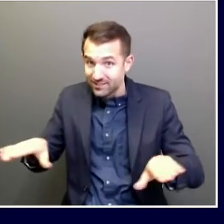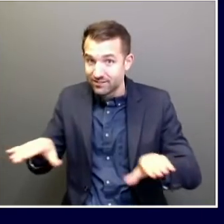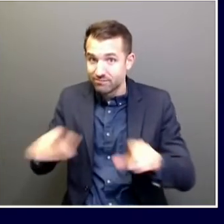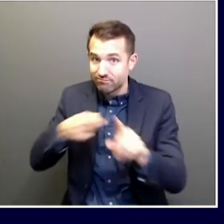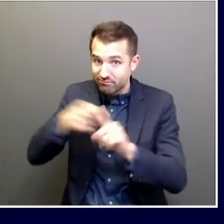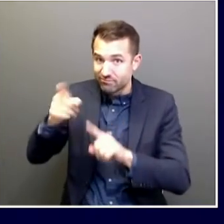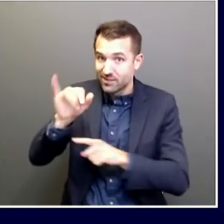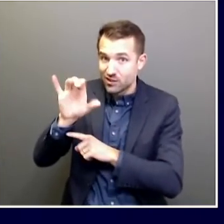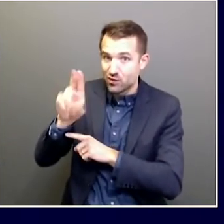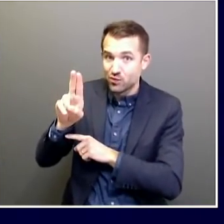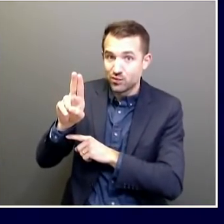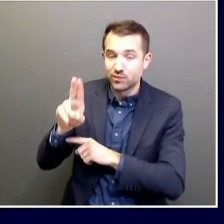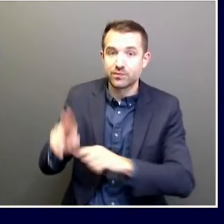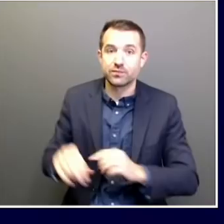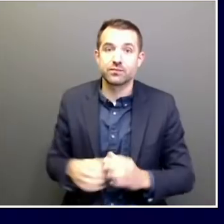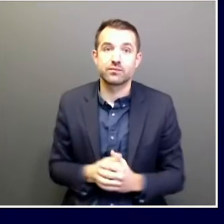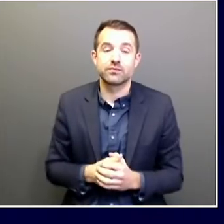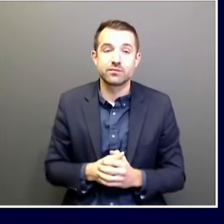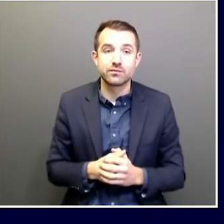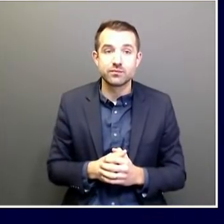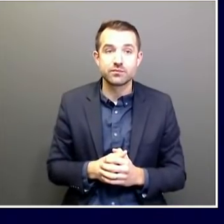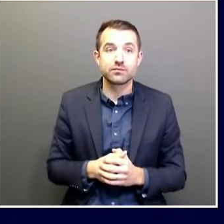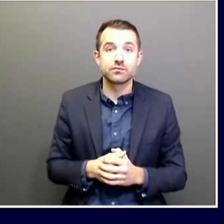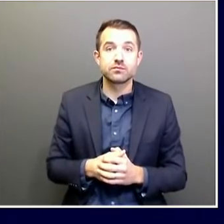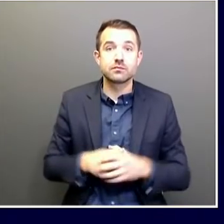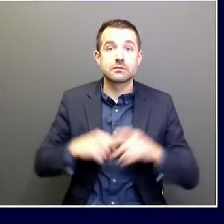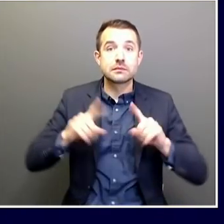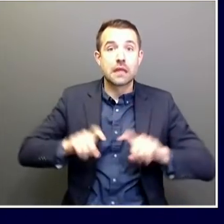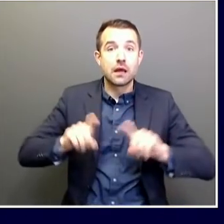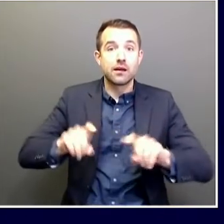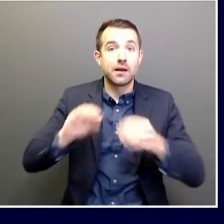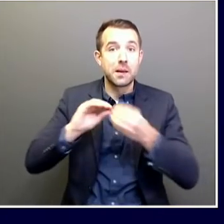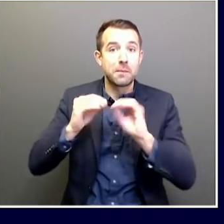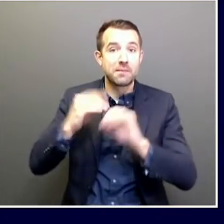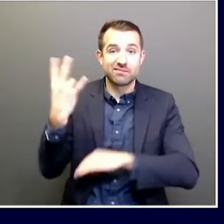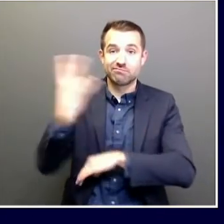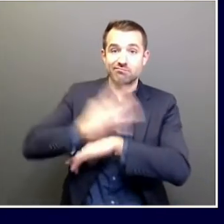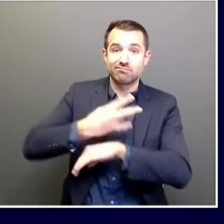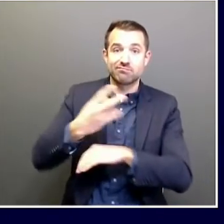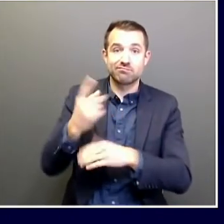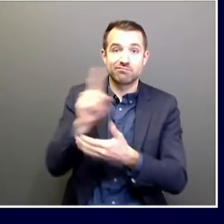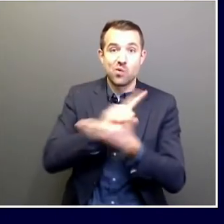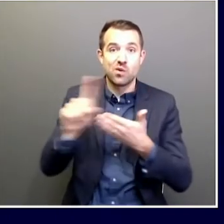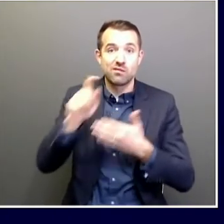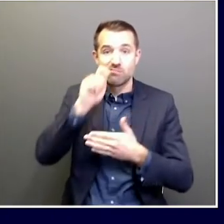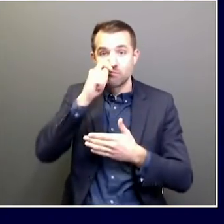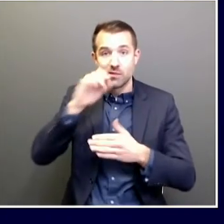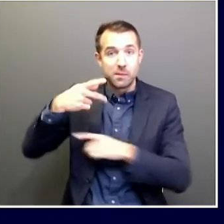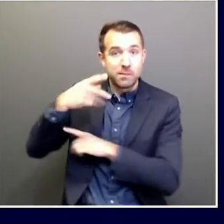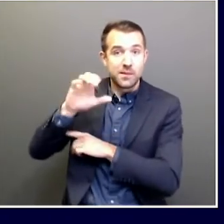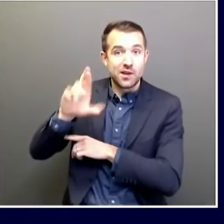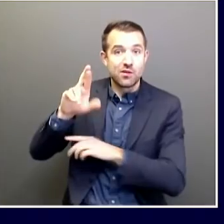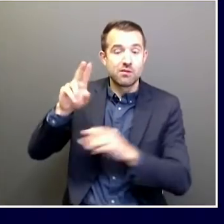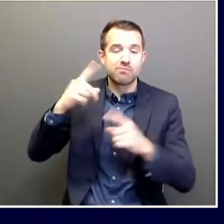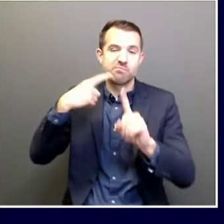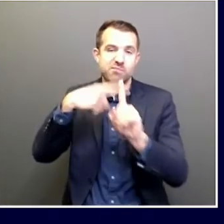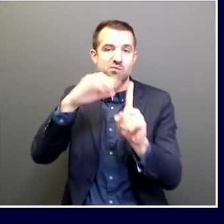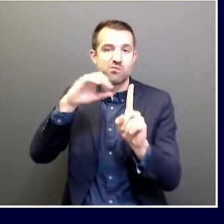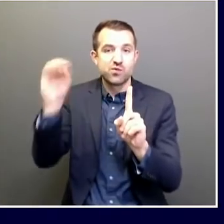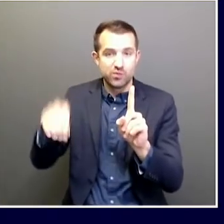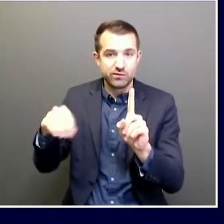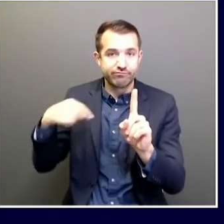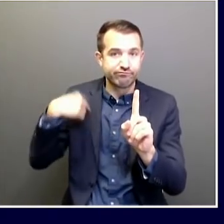In terms of testing, our 7-day PCR positivity rate for the entire state now stands